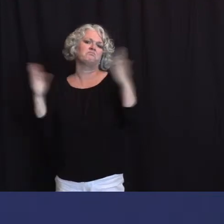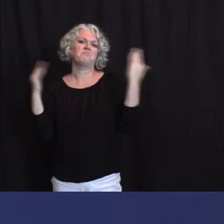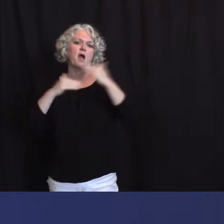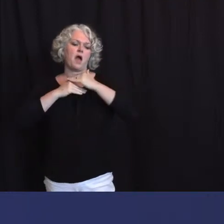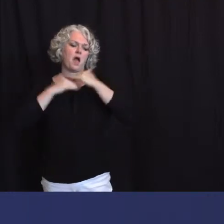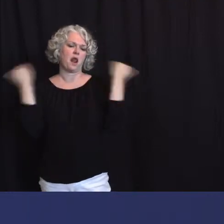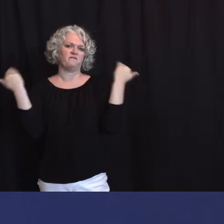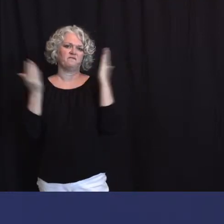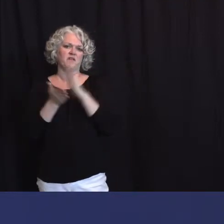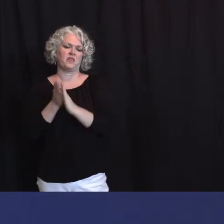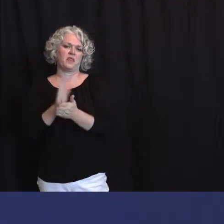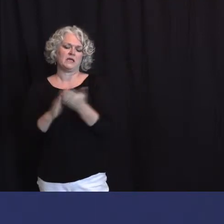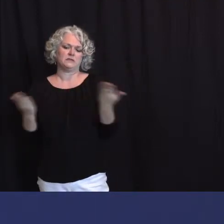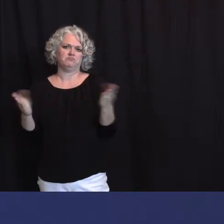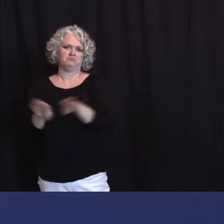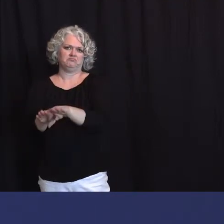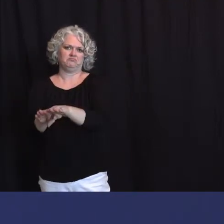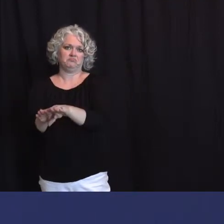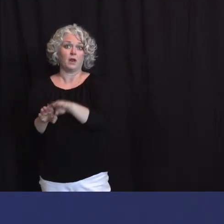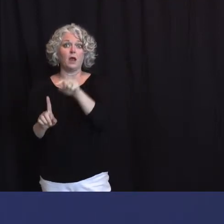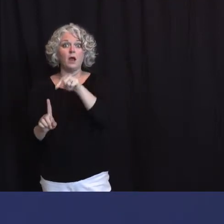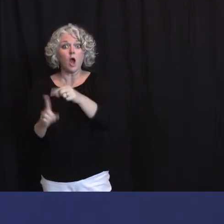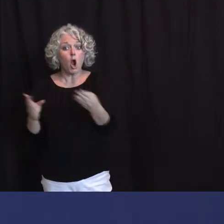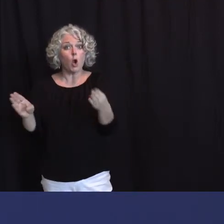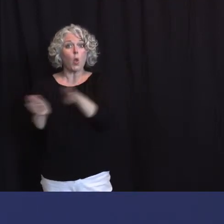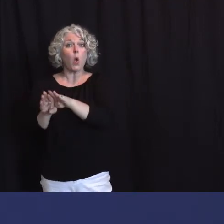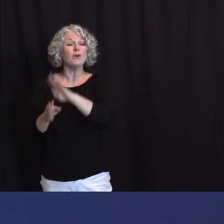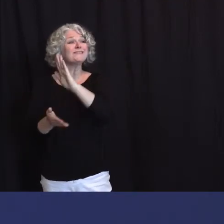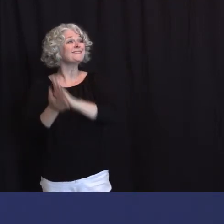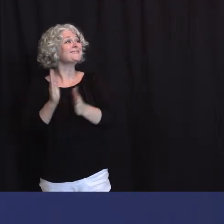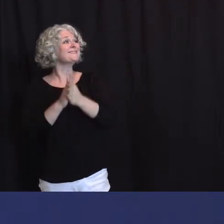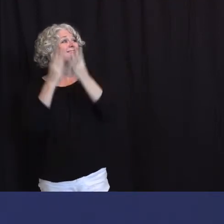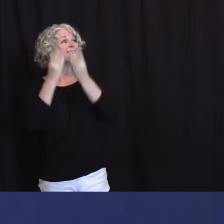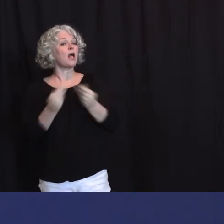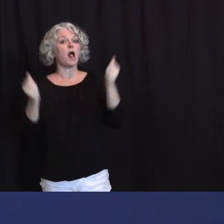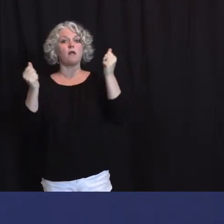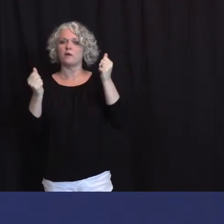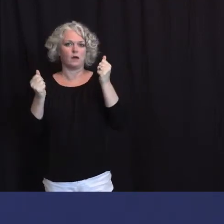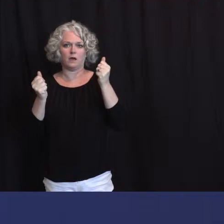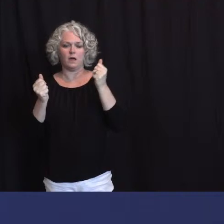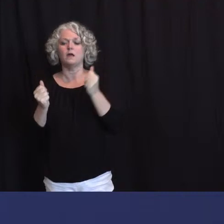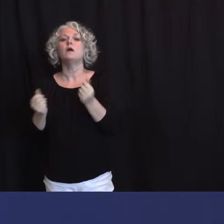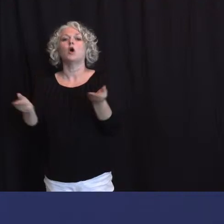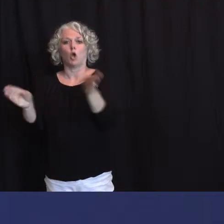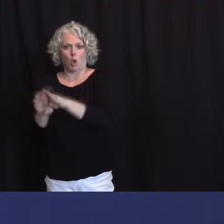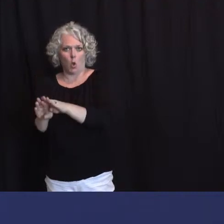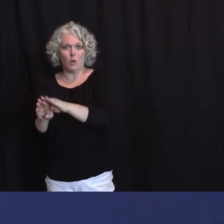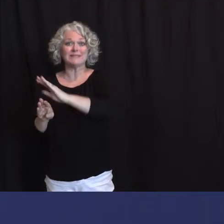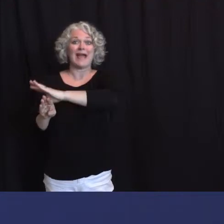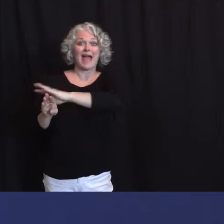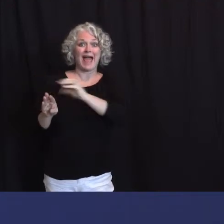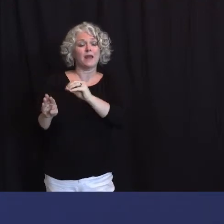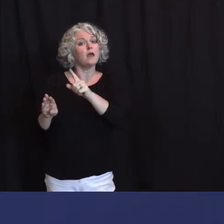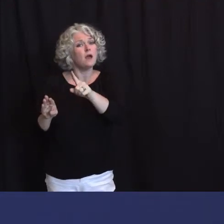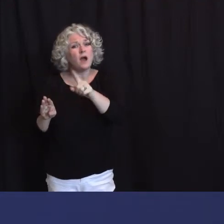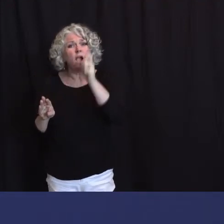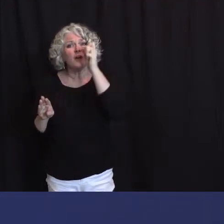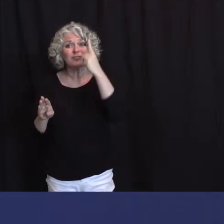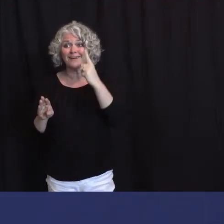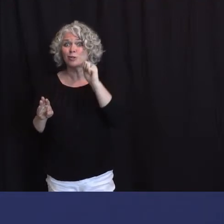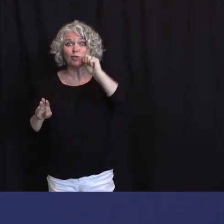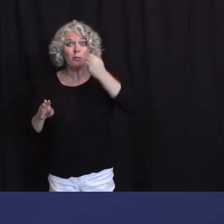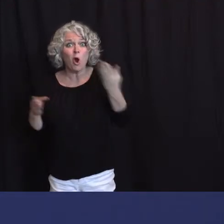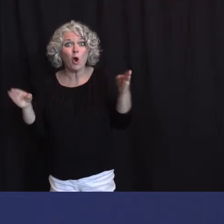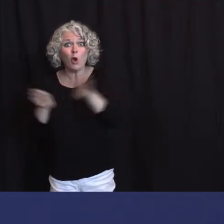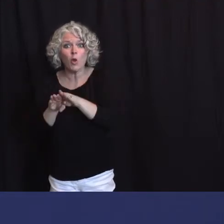But that does not mean that that's the only thing we're going to do. In other words, it's and both. It's both closing it, and that'll take time, by the way, and